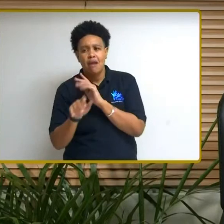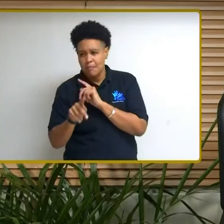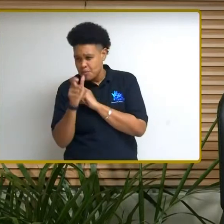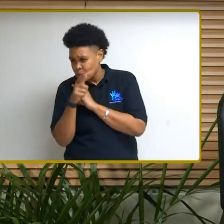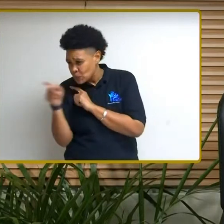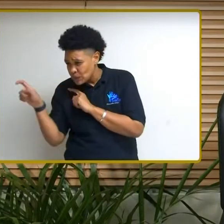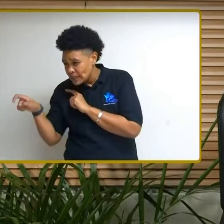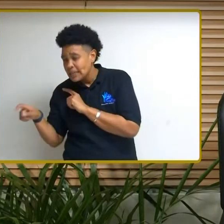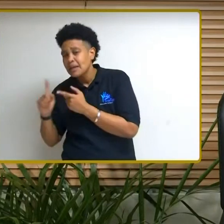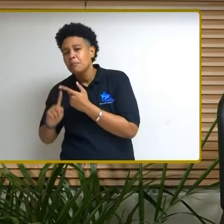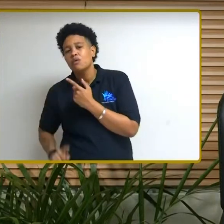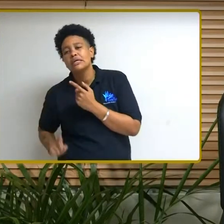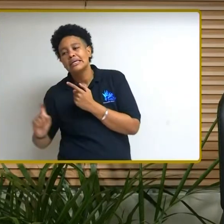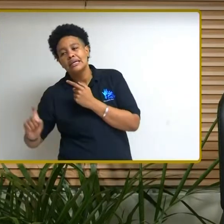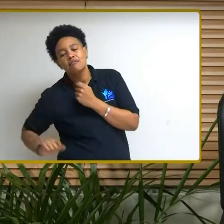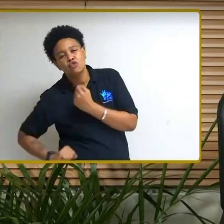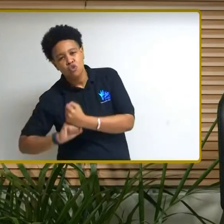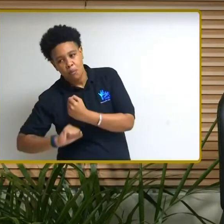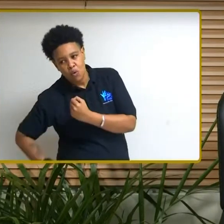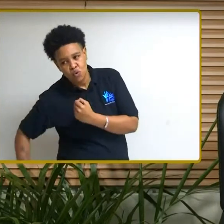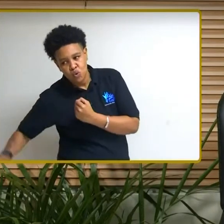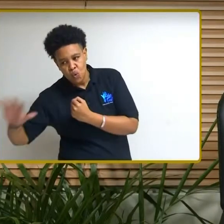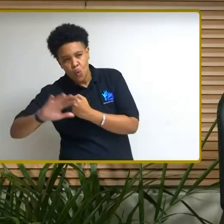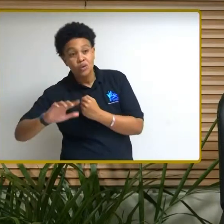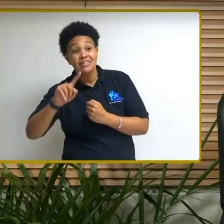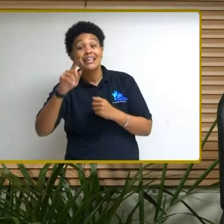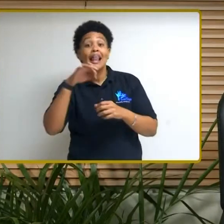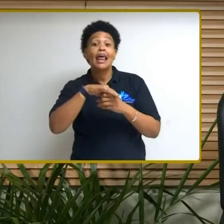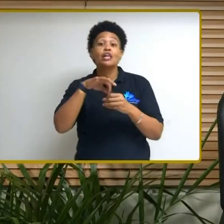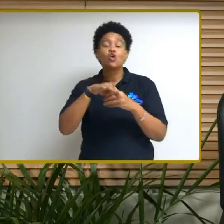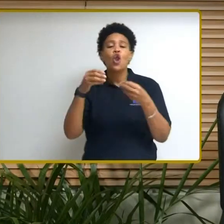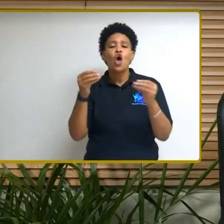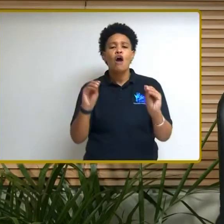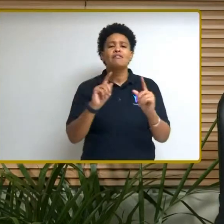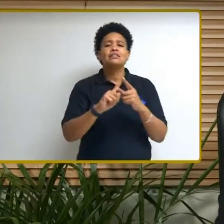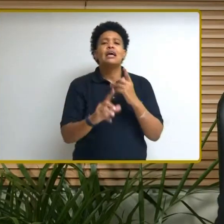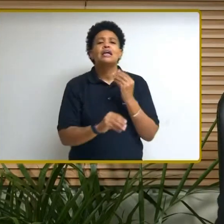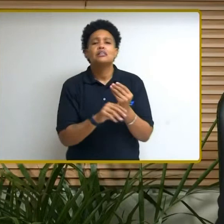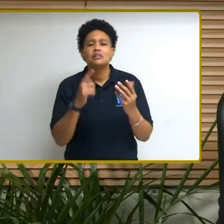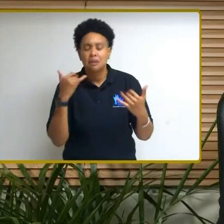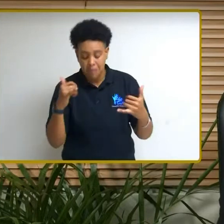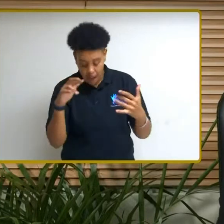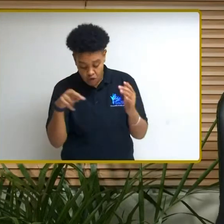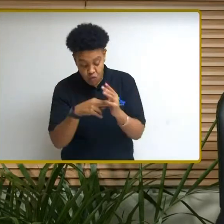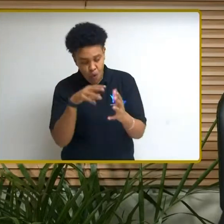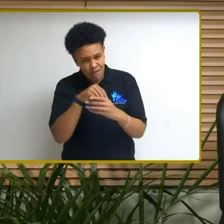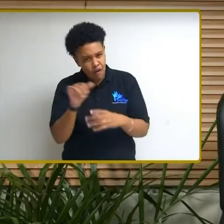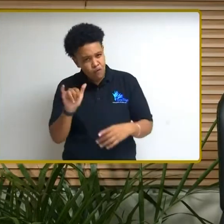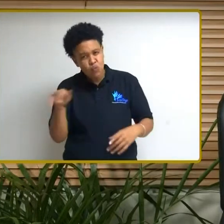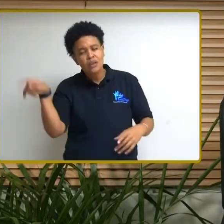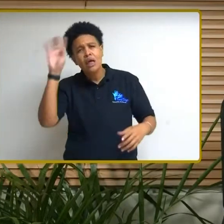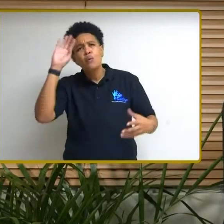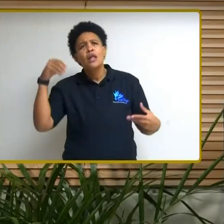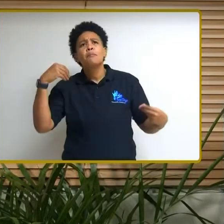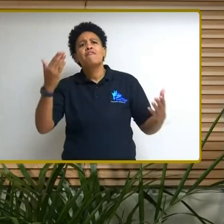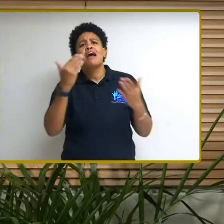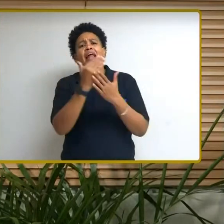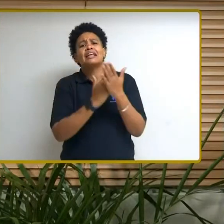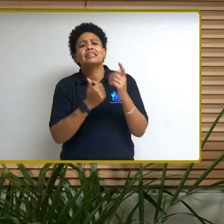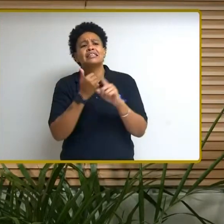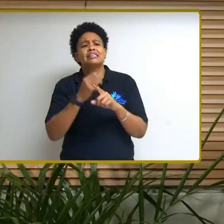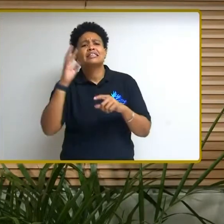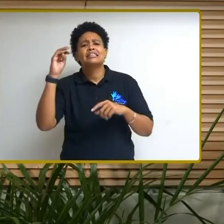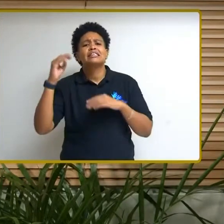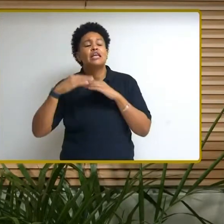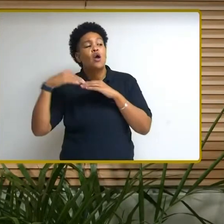persons and giving support. The electoral office is also playing a role. They will provide a list of the